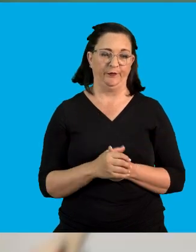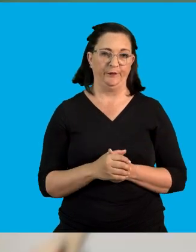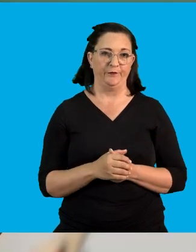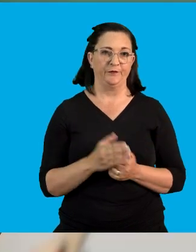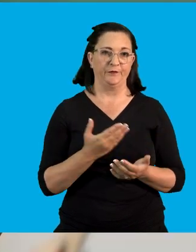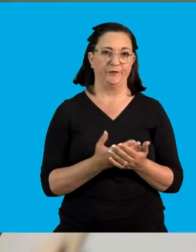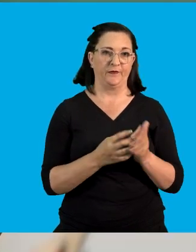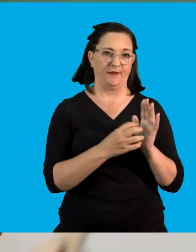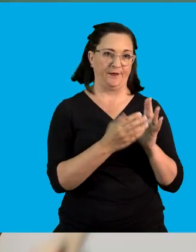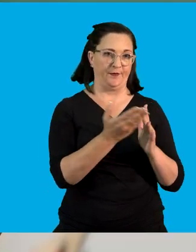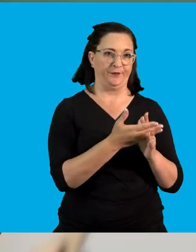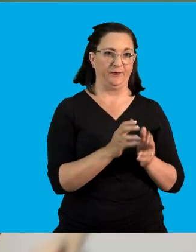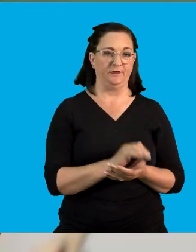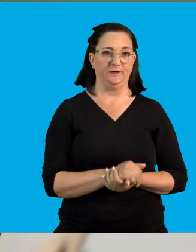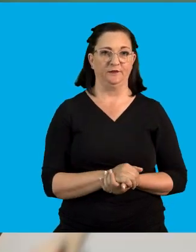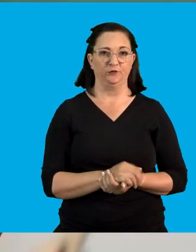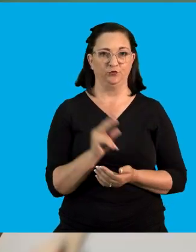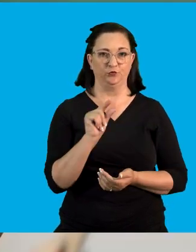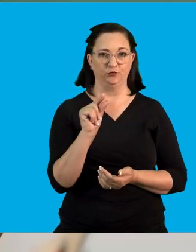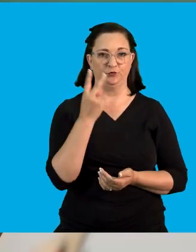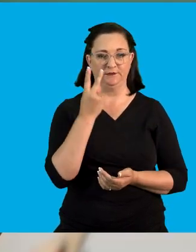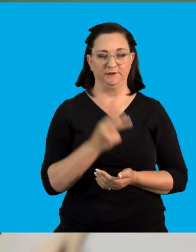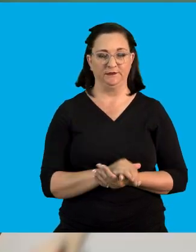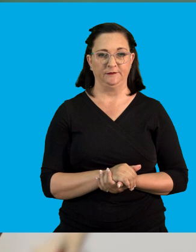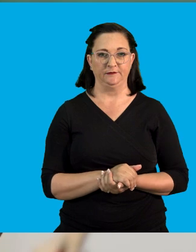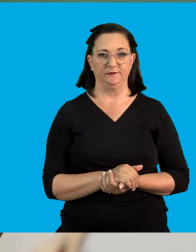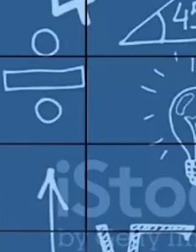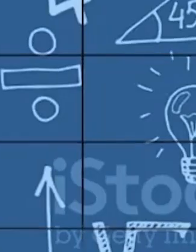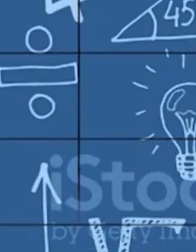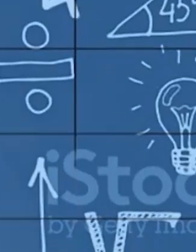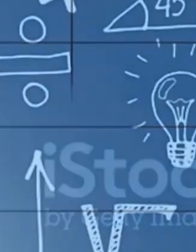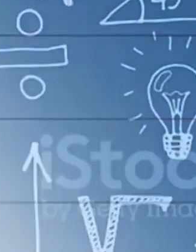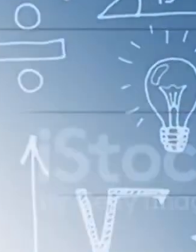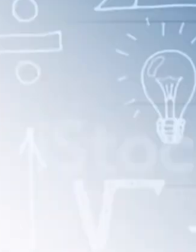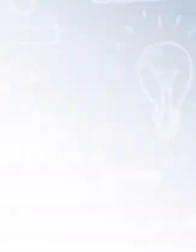degrees. Let's stop there for now and go for an ad break. See you shortly.